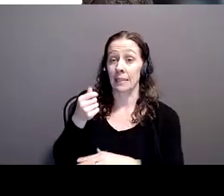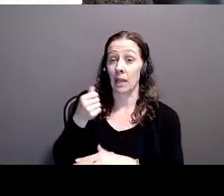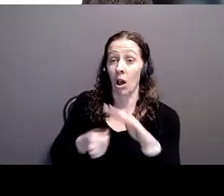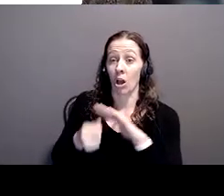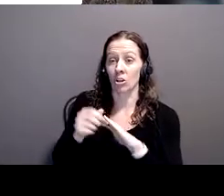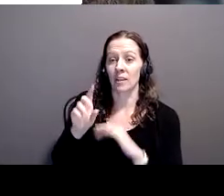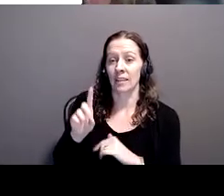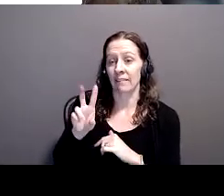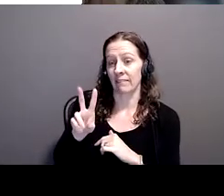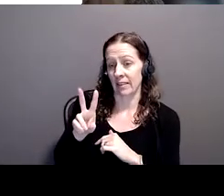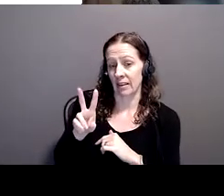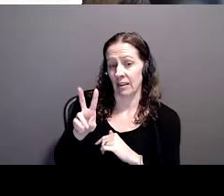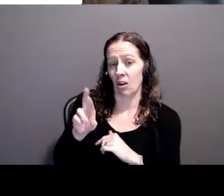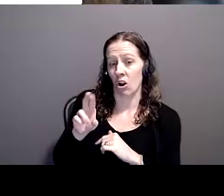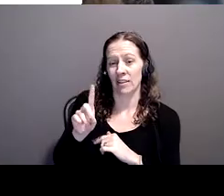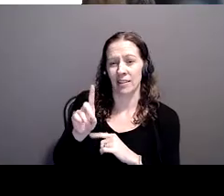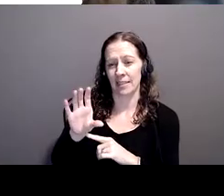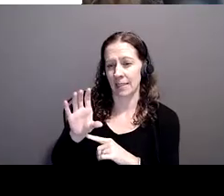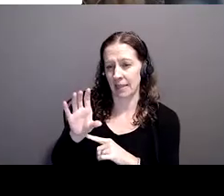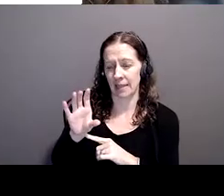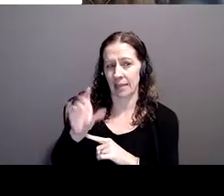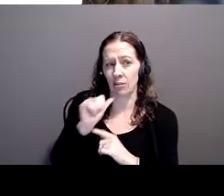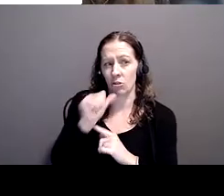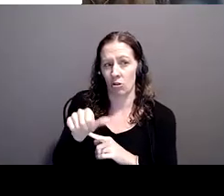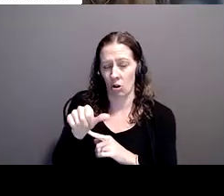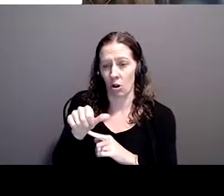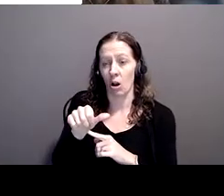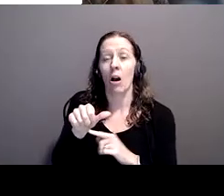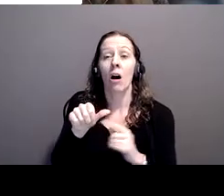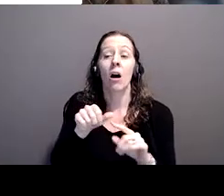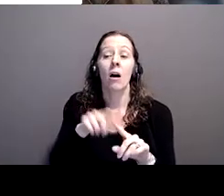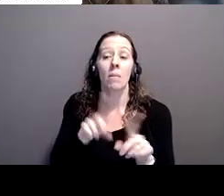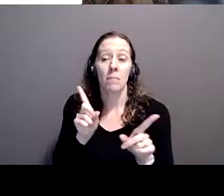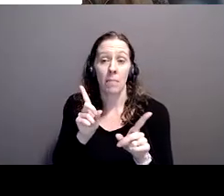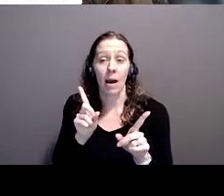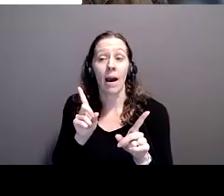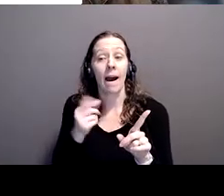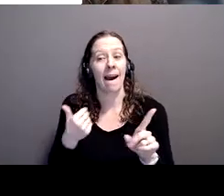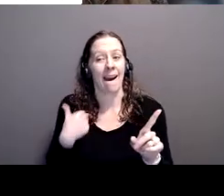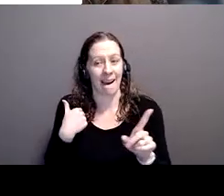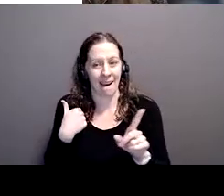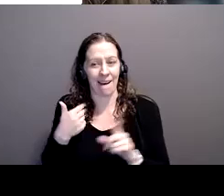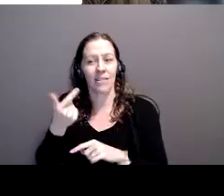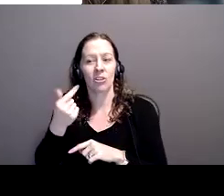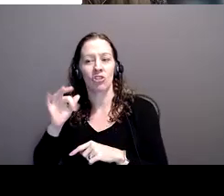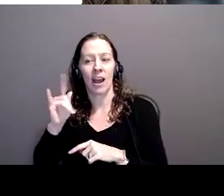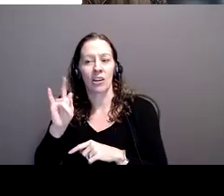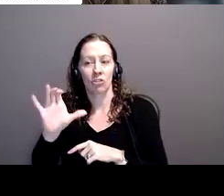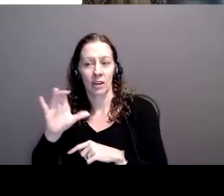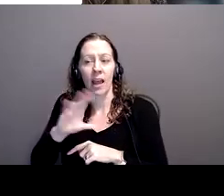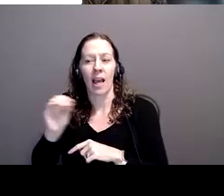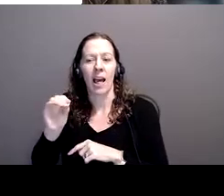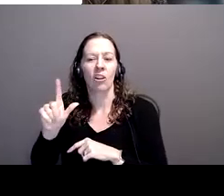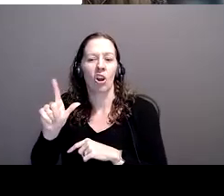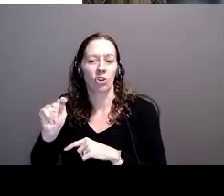the DVDRC. In general, as mentioned, there is actually a geriatric and long-term care a death review